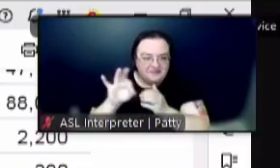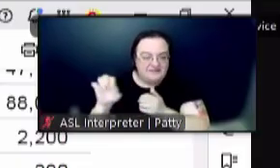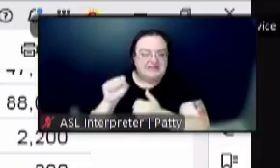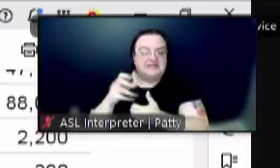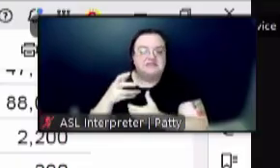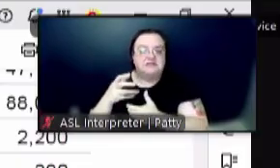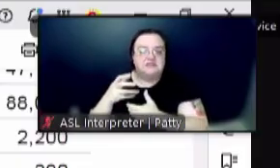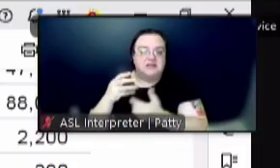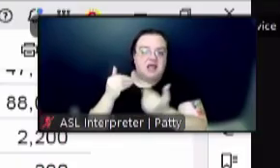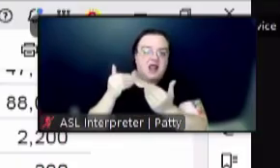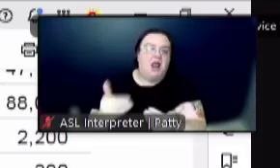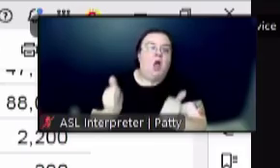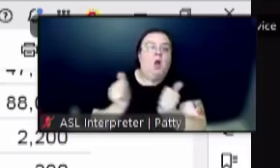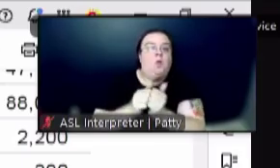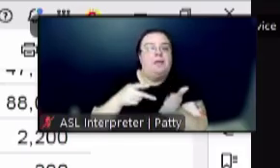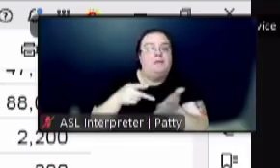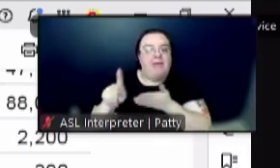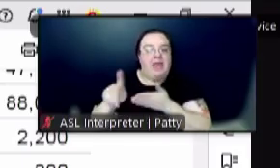paycheck fees.